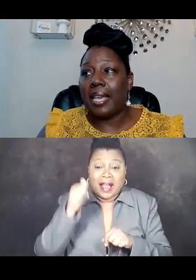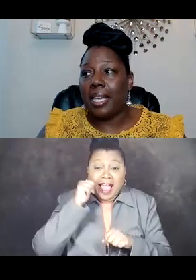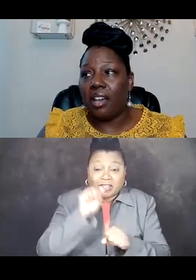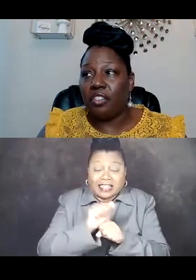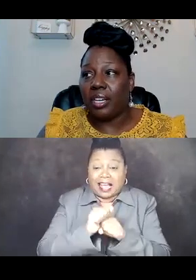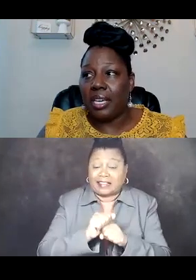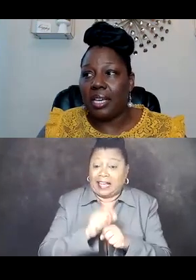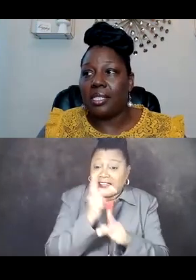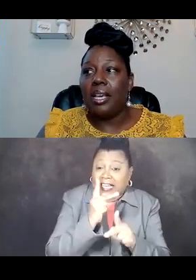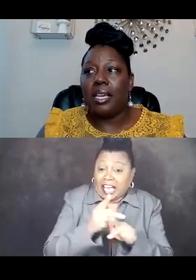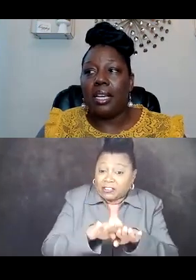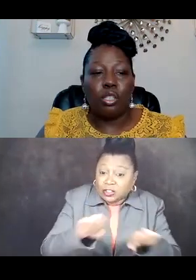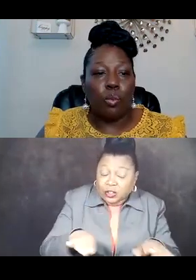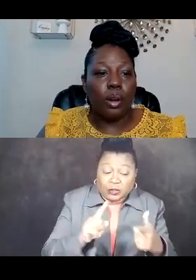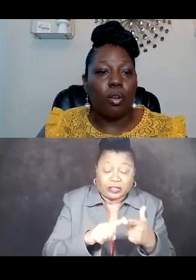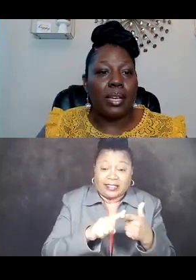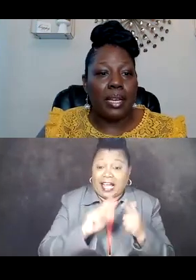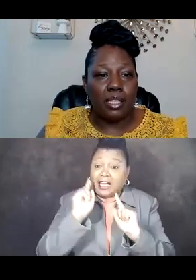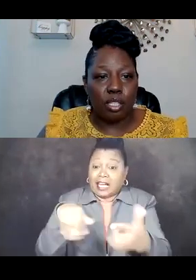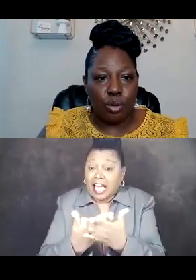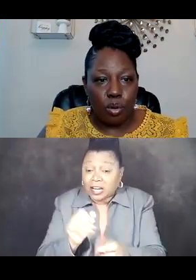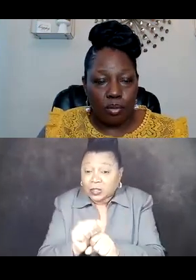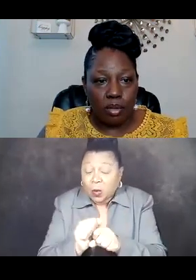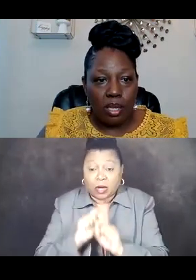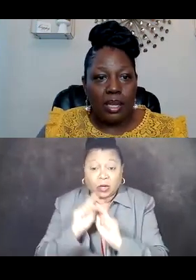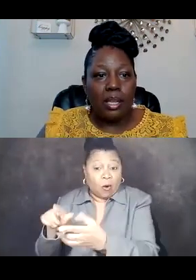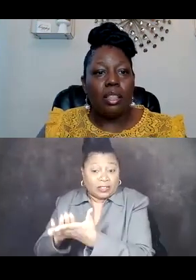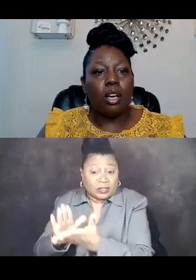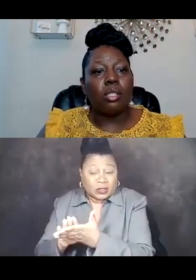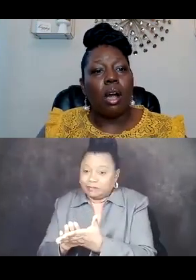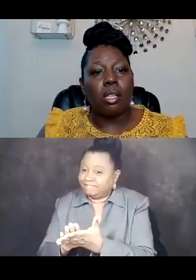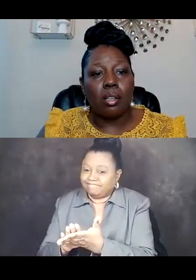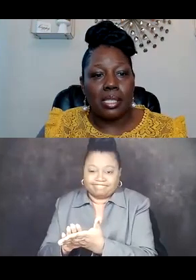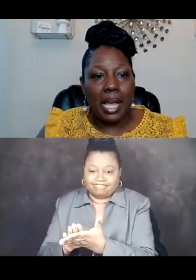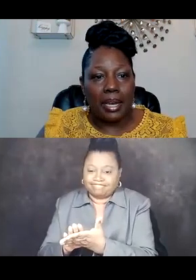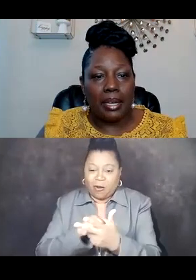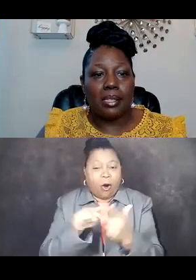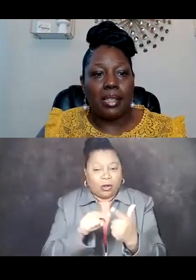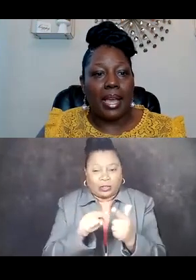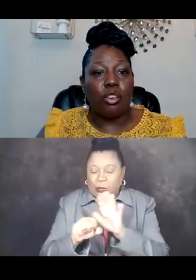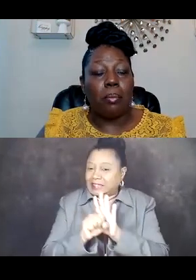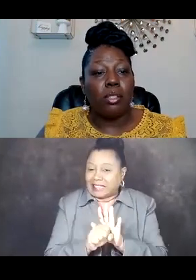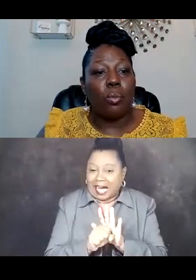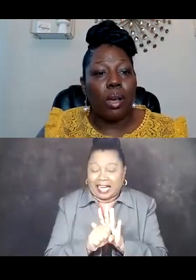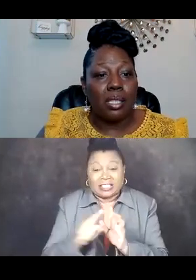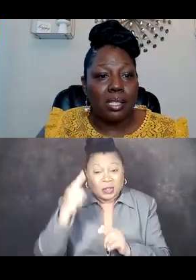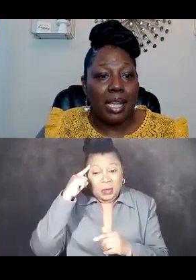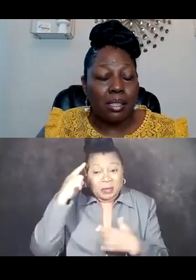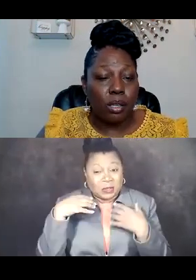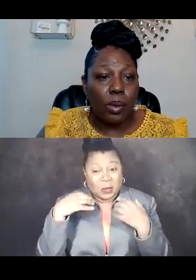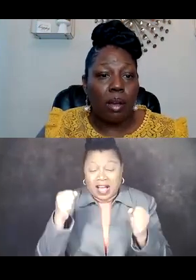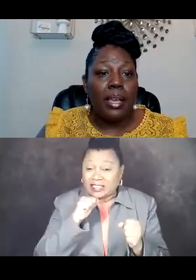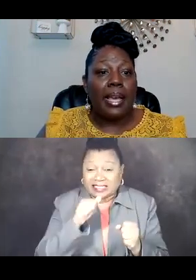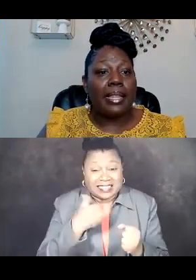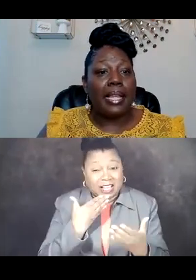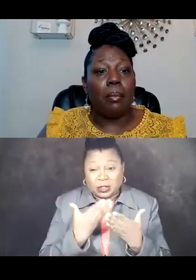like taking care of your kids, getting to work, or getting to school. Those are also signs that your mental wellness is not